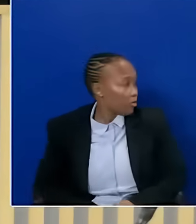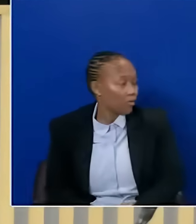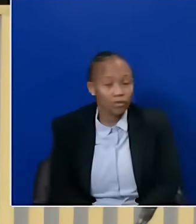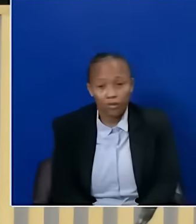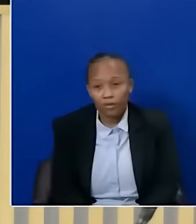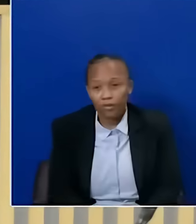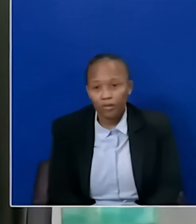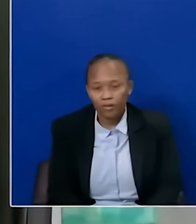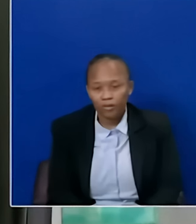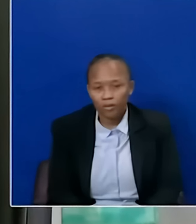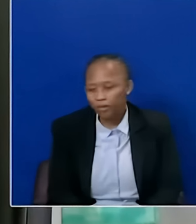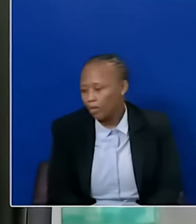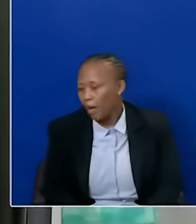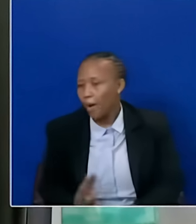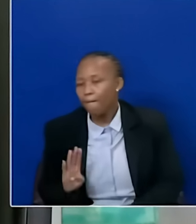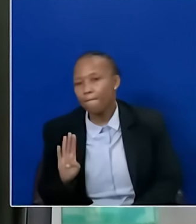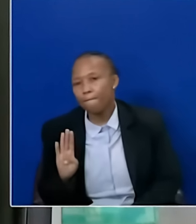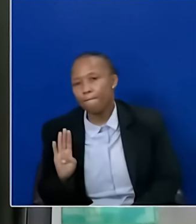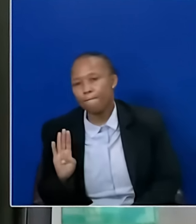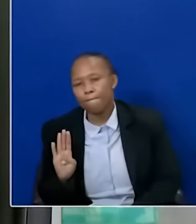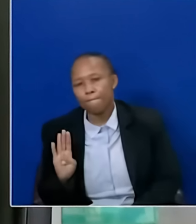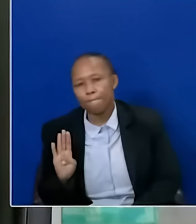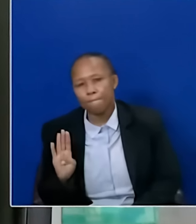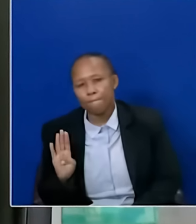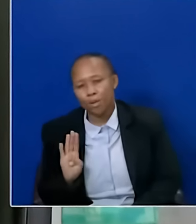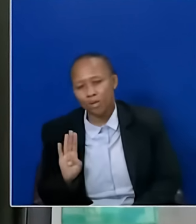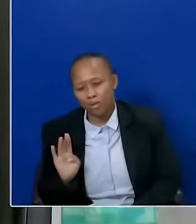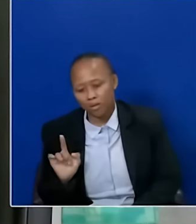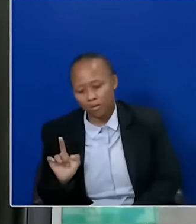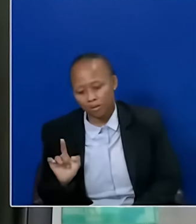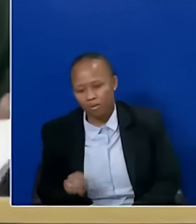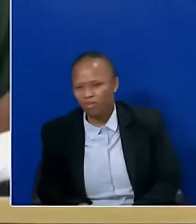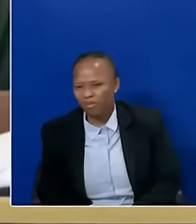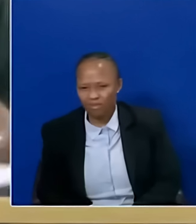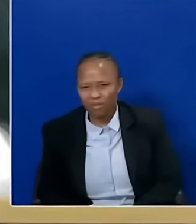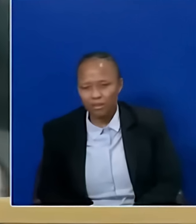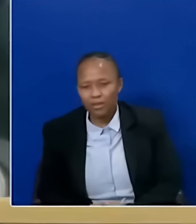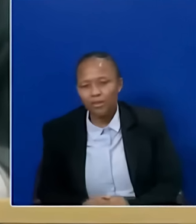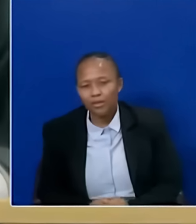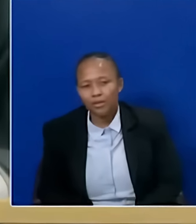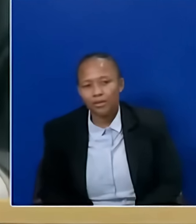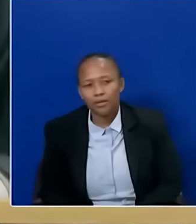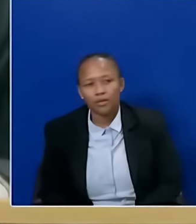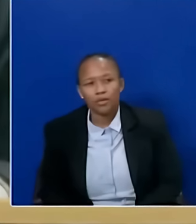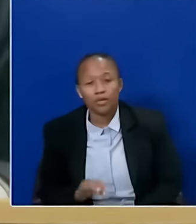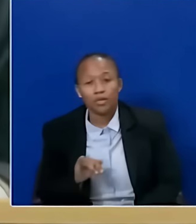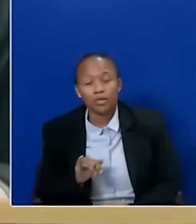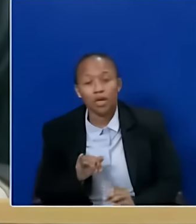which Advocate Shaskalson took you through just now, in